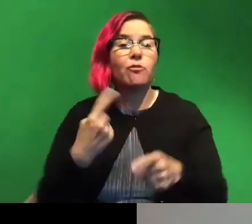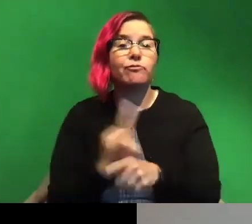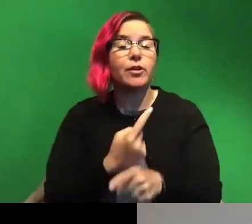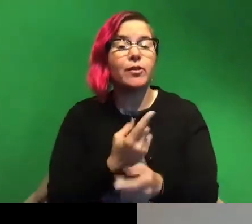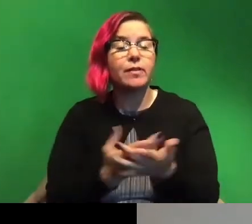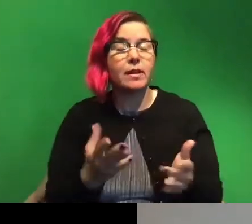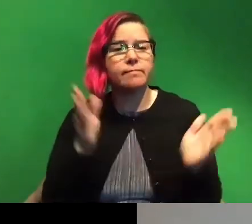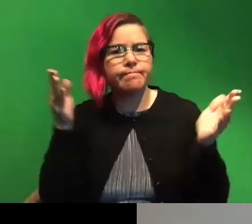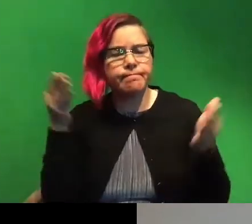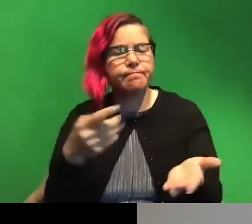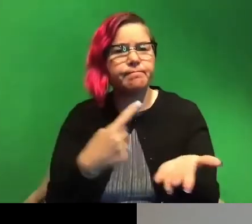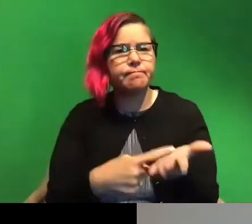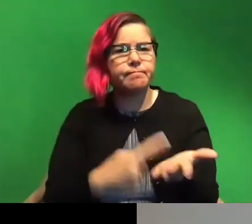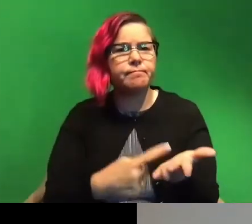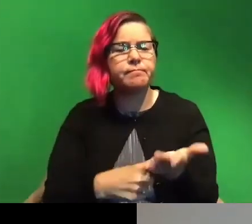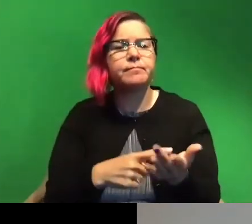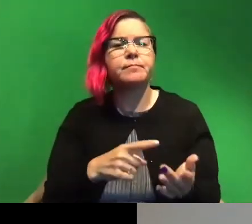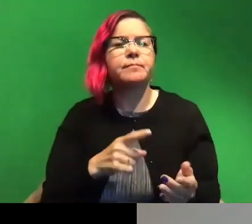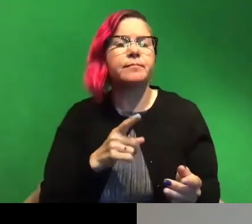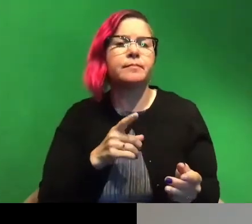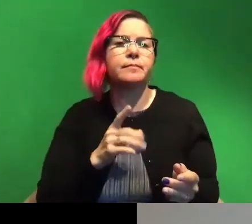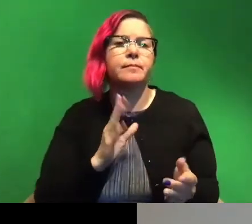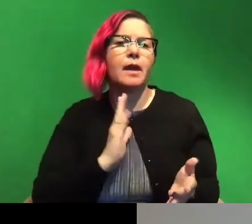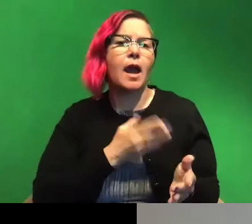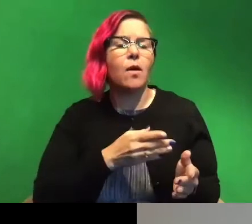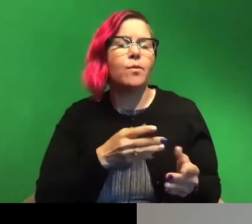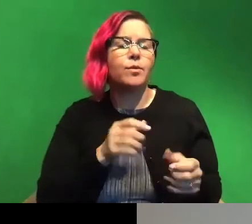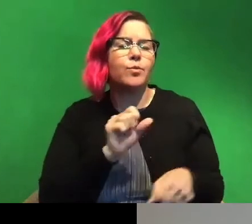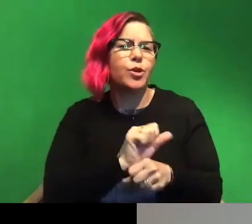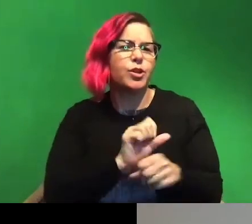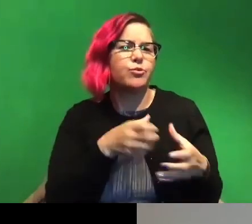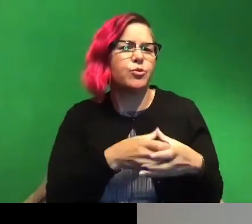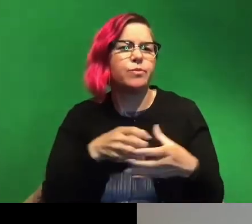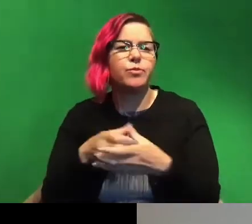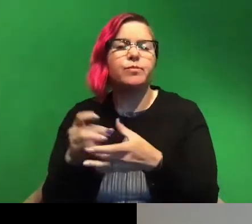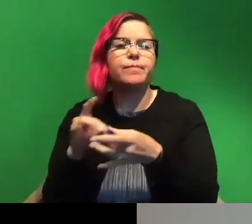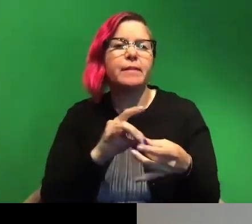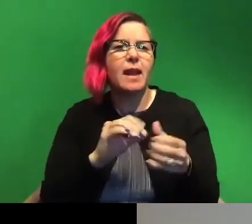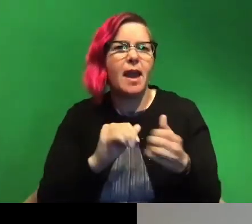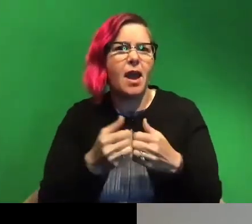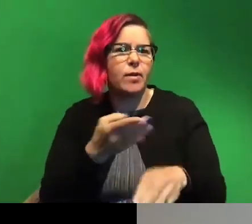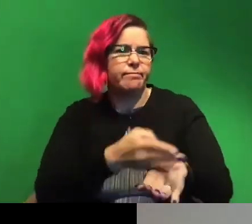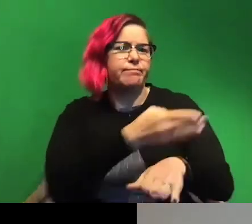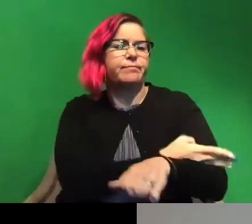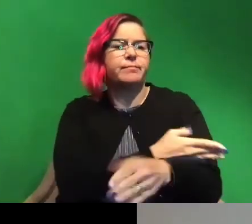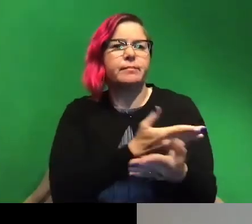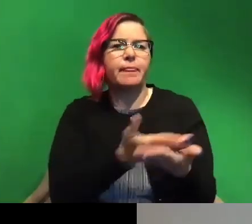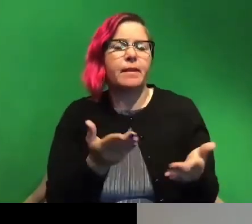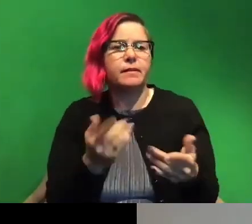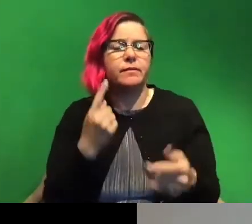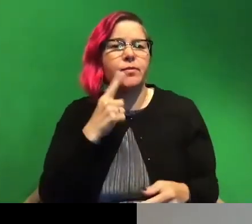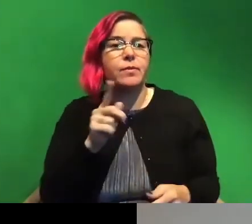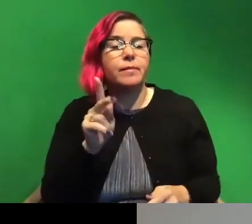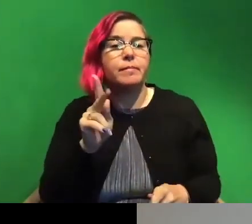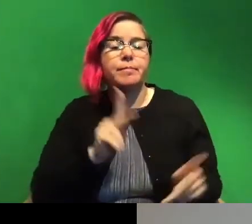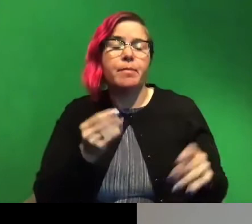talk amongst ourselves in our working group about how we can make things better for people of